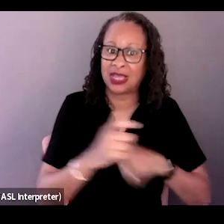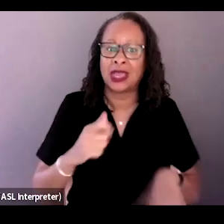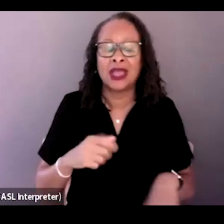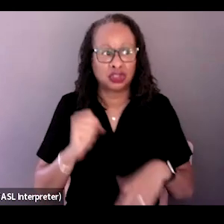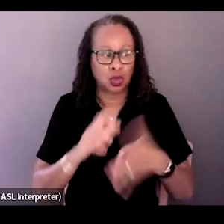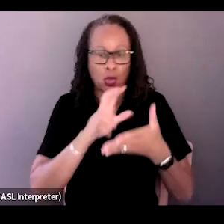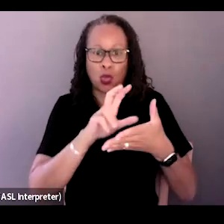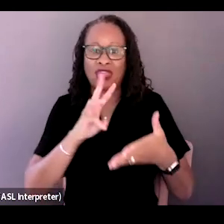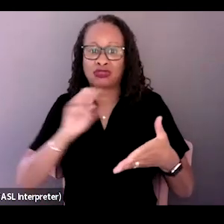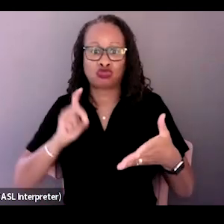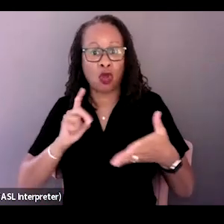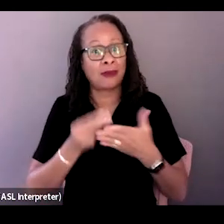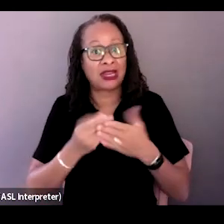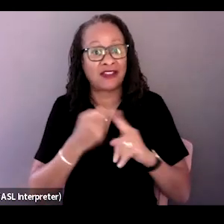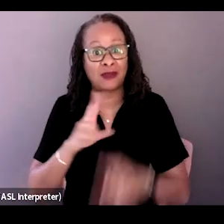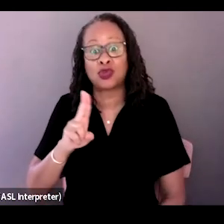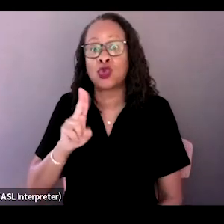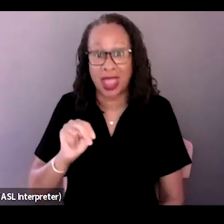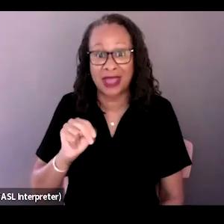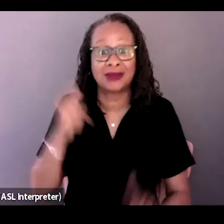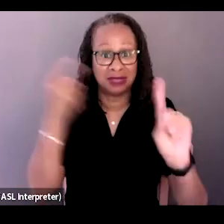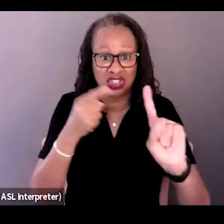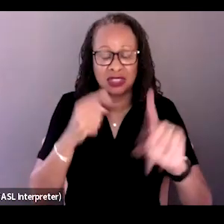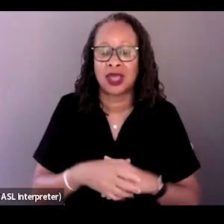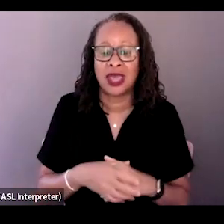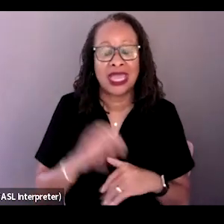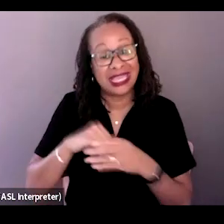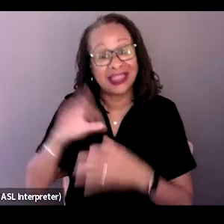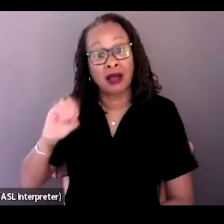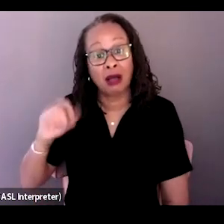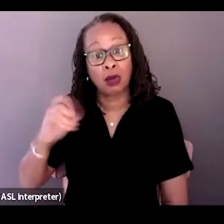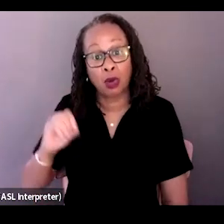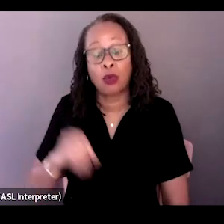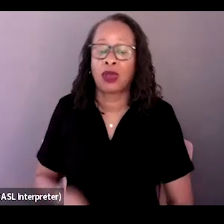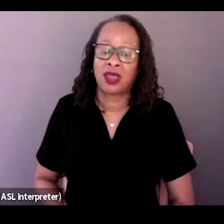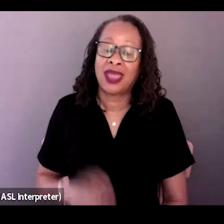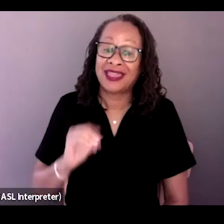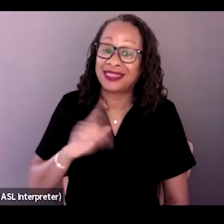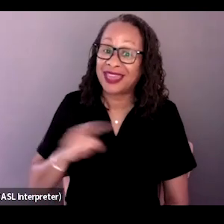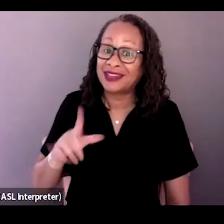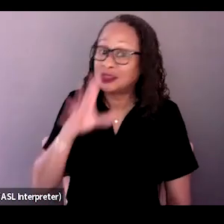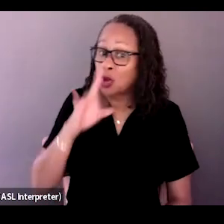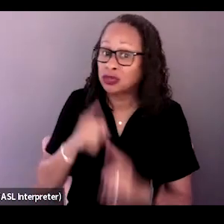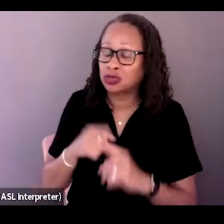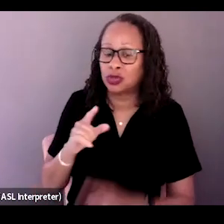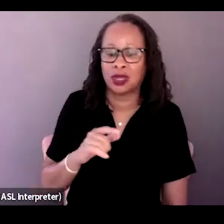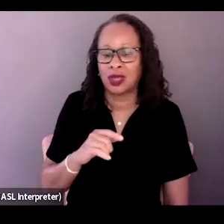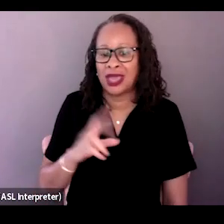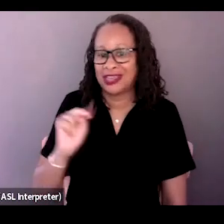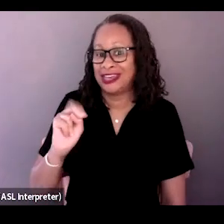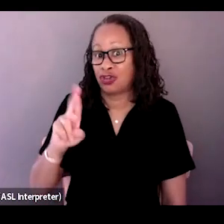from the UN mission in the Congo. So he was sort of, and then he talked to Jawaharlal Nehru,